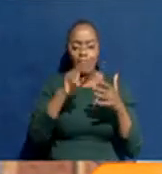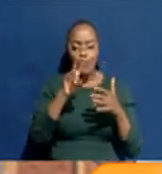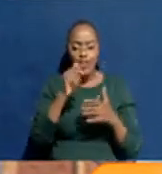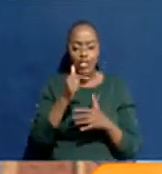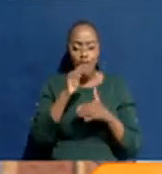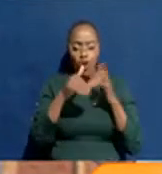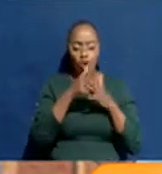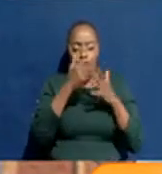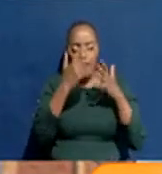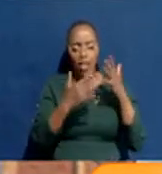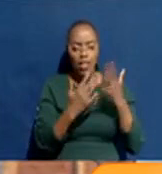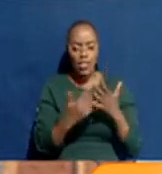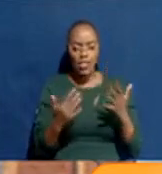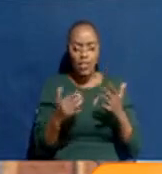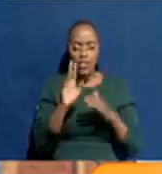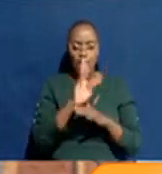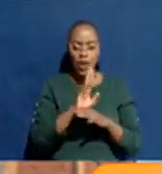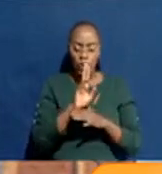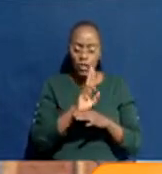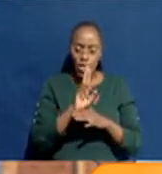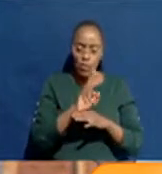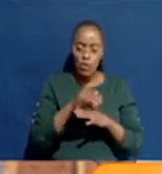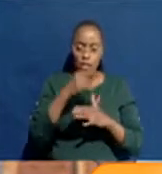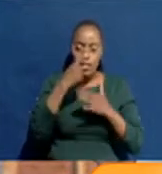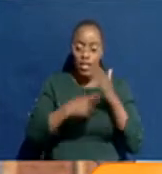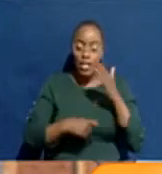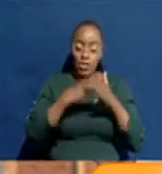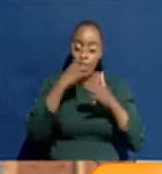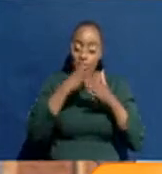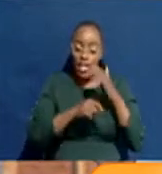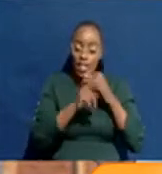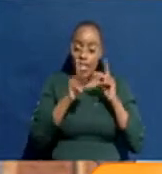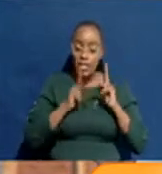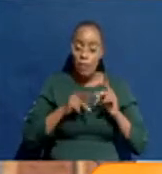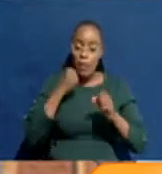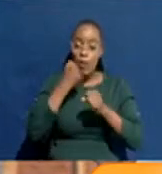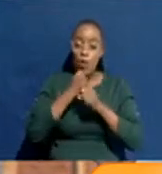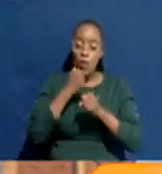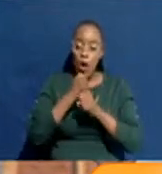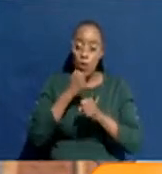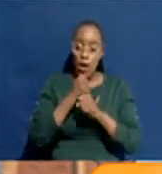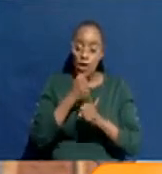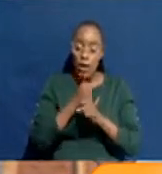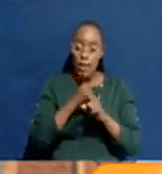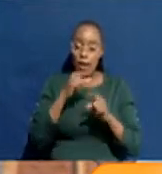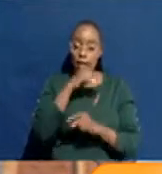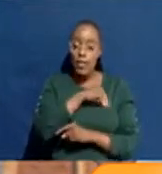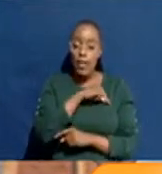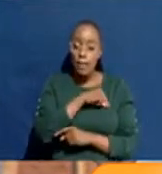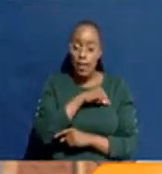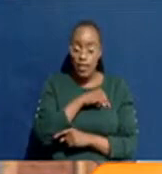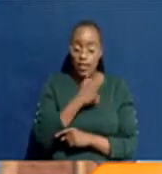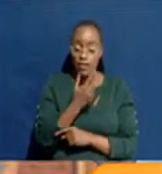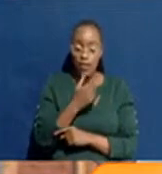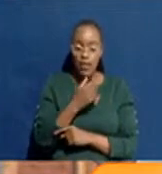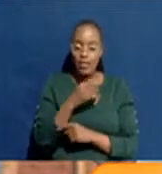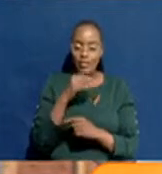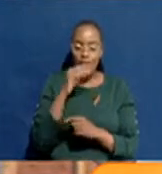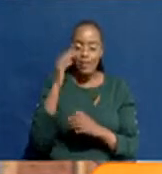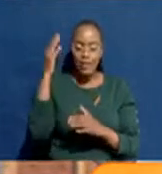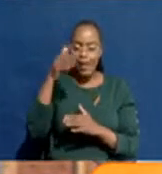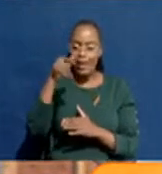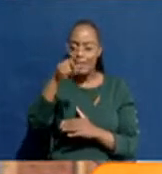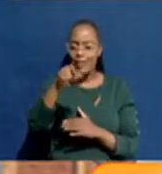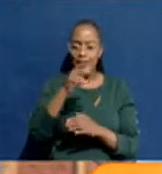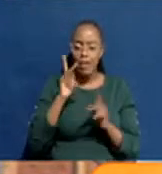all those things, consumption tax, you're taxing those that are working, but the benefit is not commensurate. How do you respond to